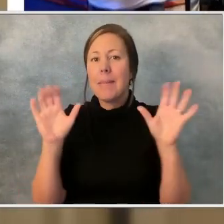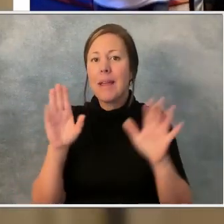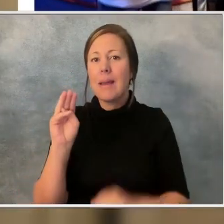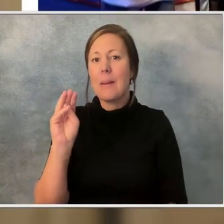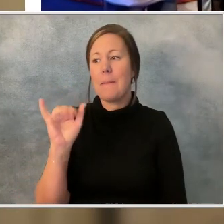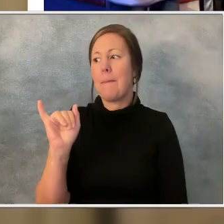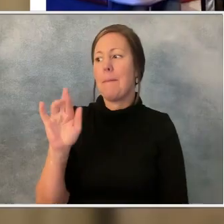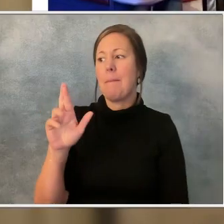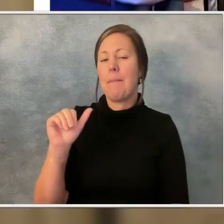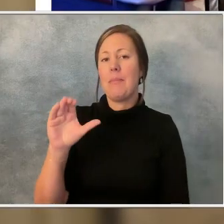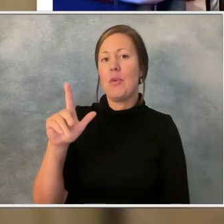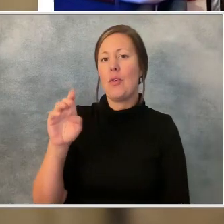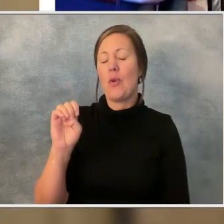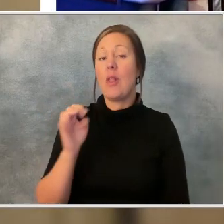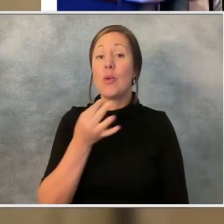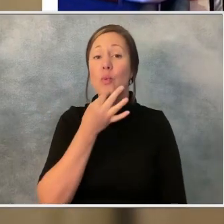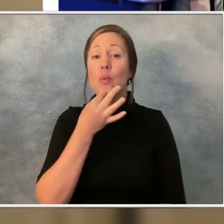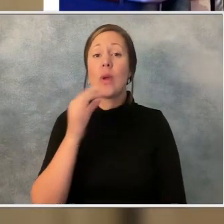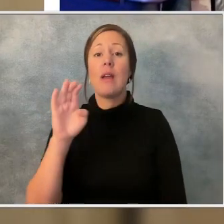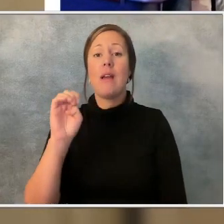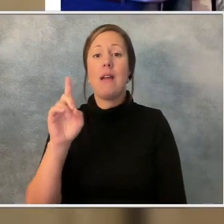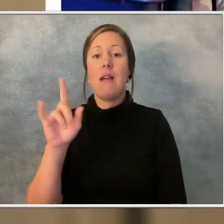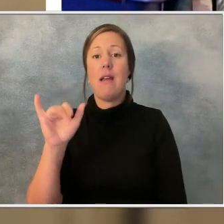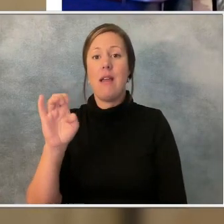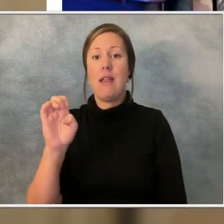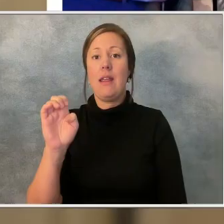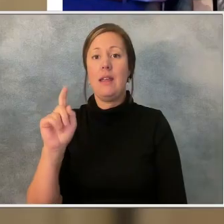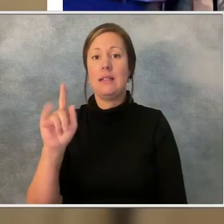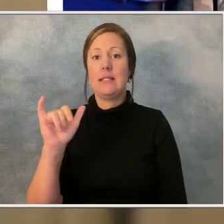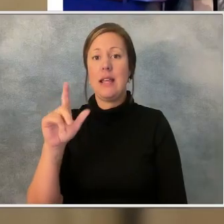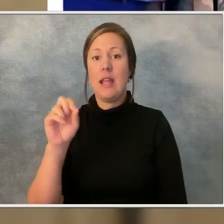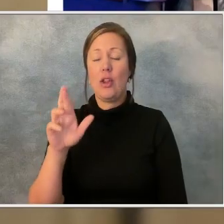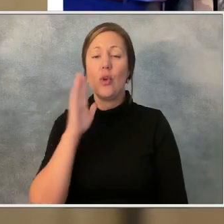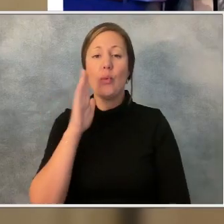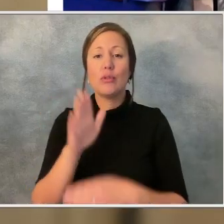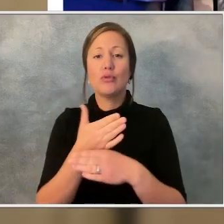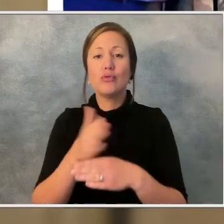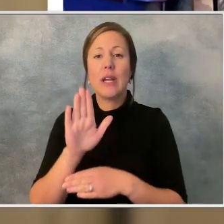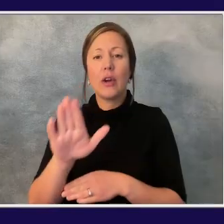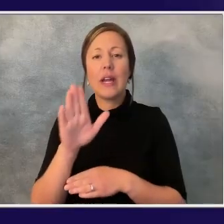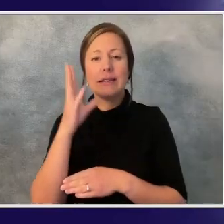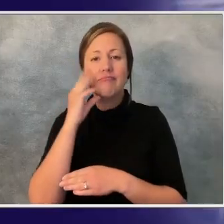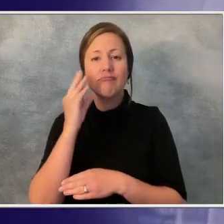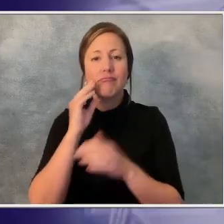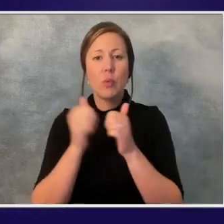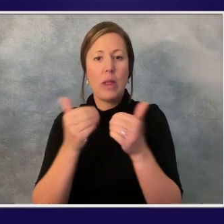shares his journey to a new heart while also battling prostate cancer.